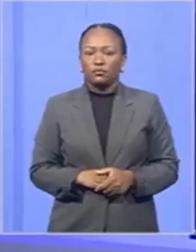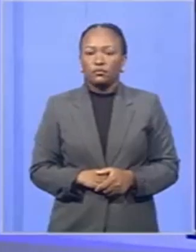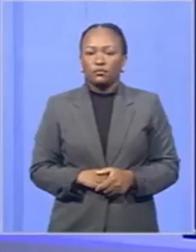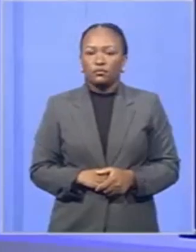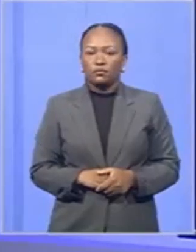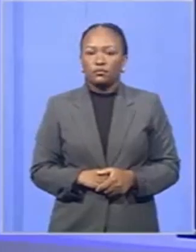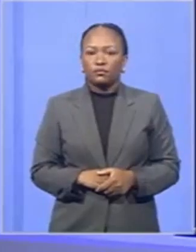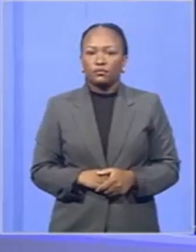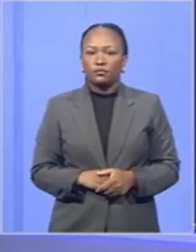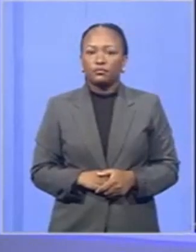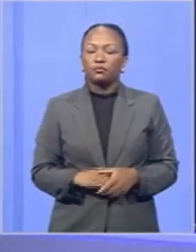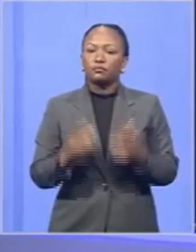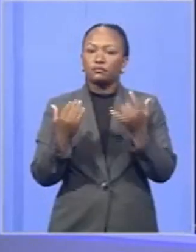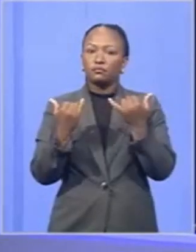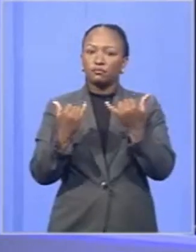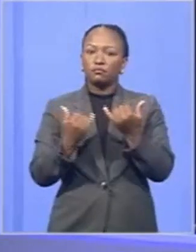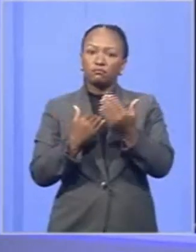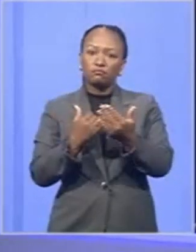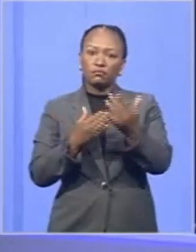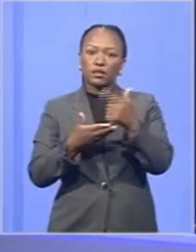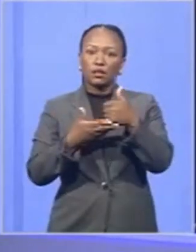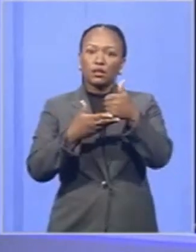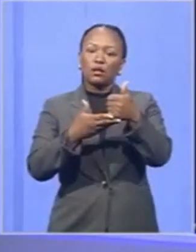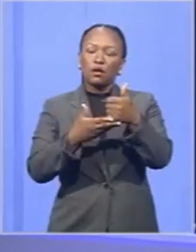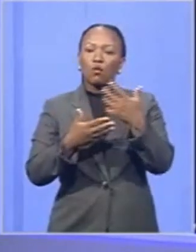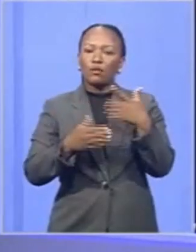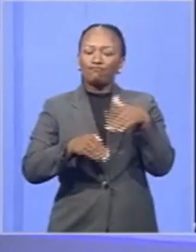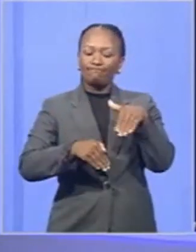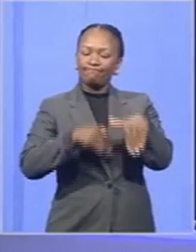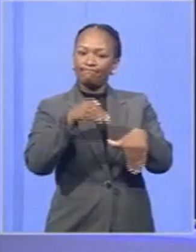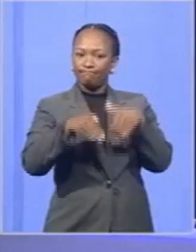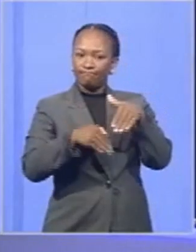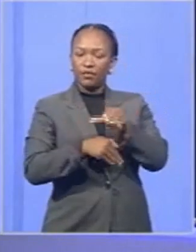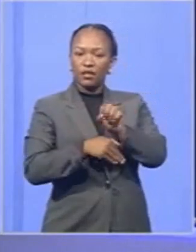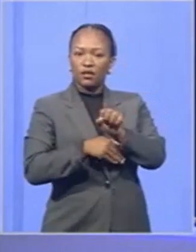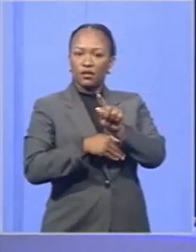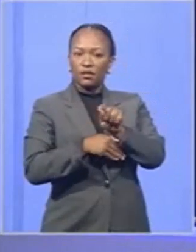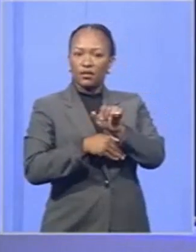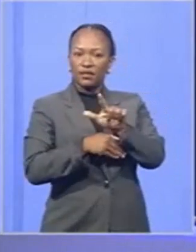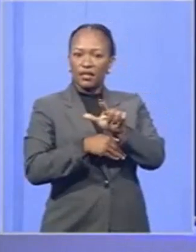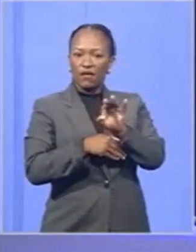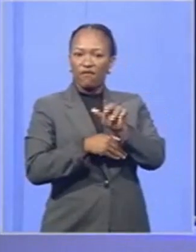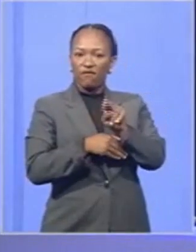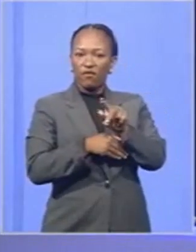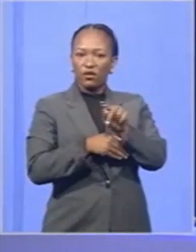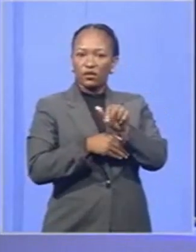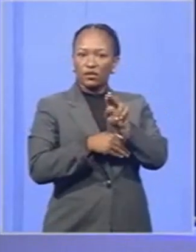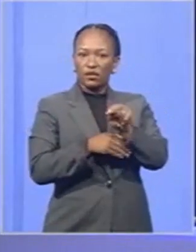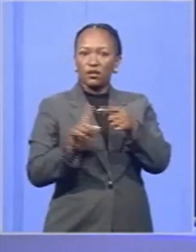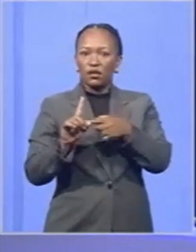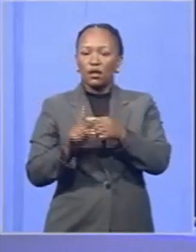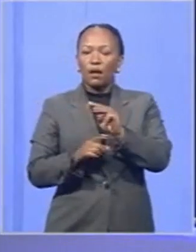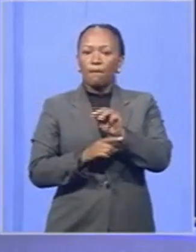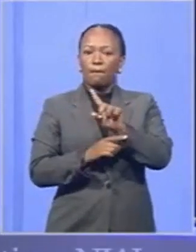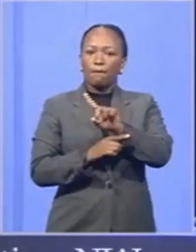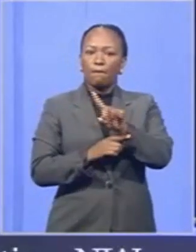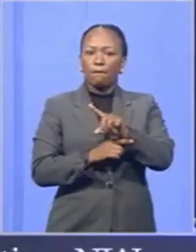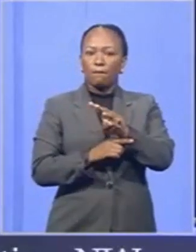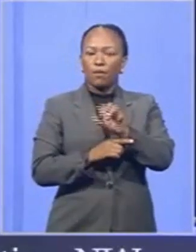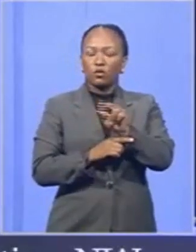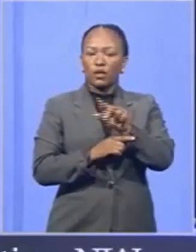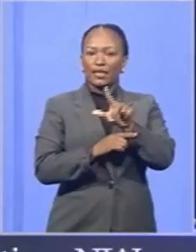Ho intsha sehlabelo ho thusa letsholong la ho ntsha barafi ba semolaong Stilfontein ho kentse Mzwandile Mokwai mathateng ka ha a ntse a